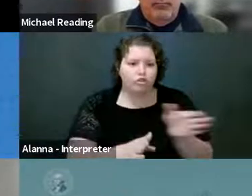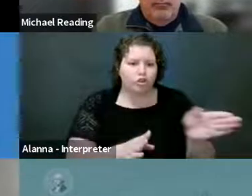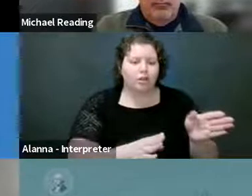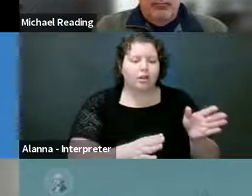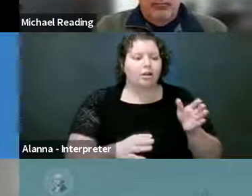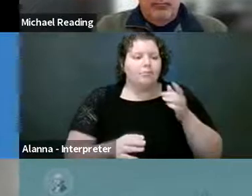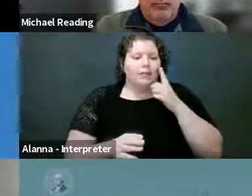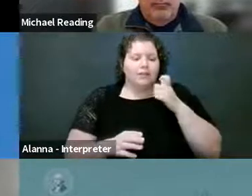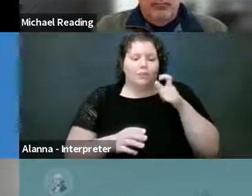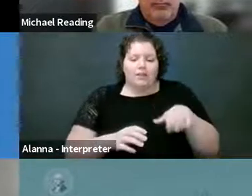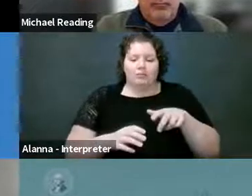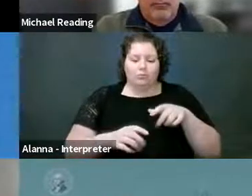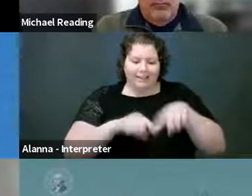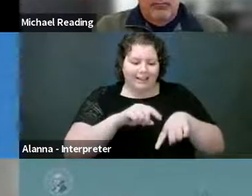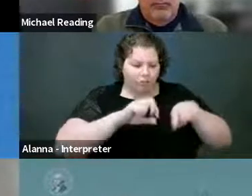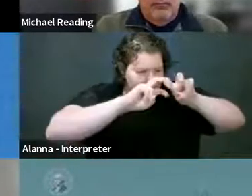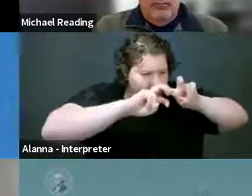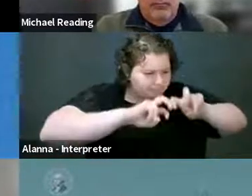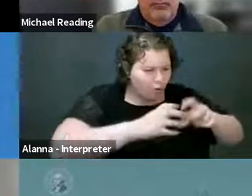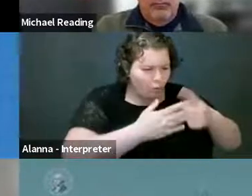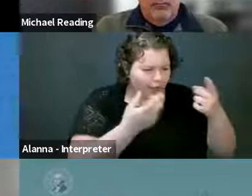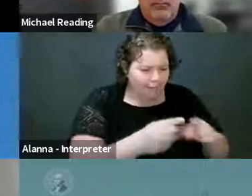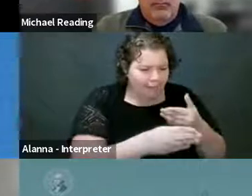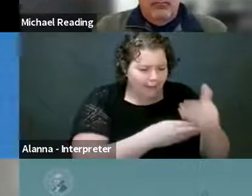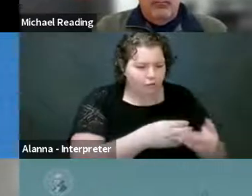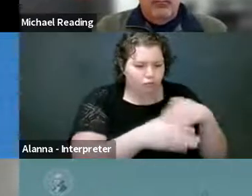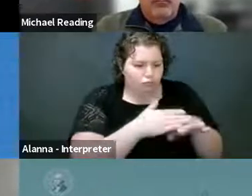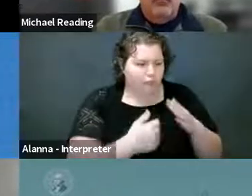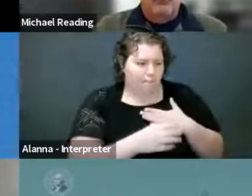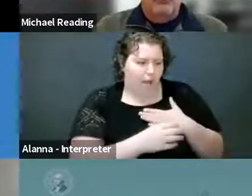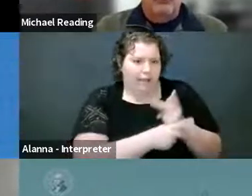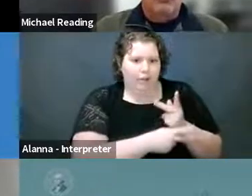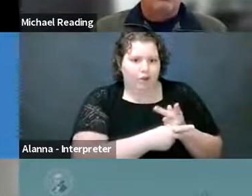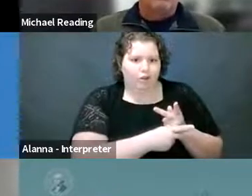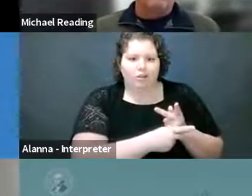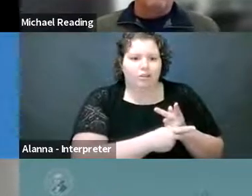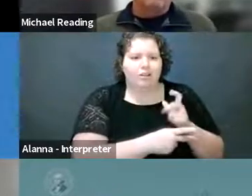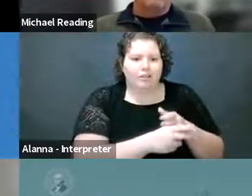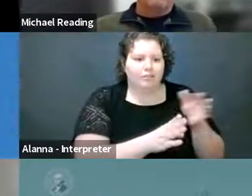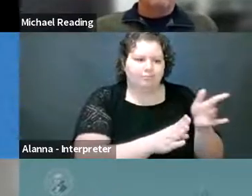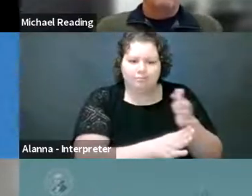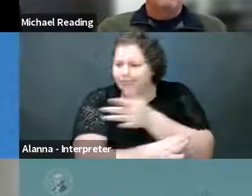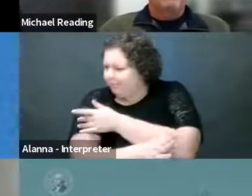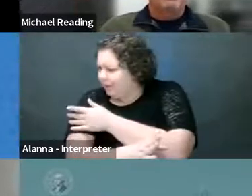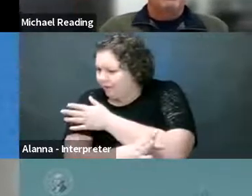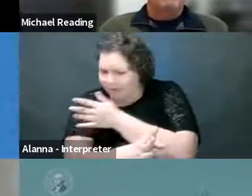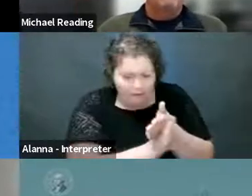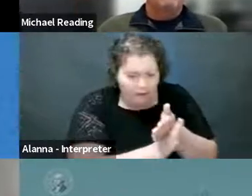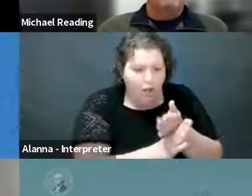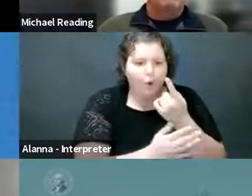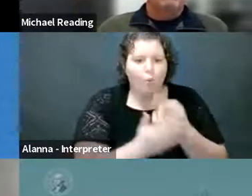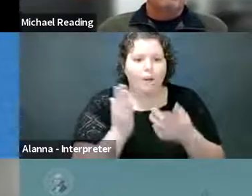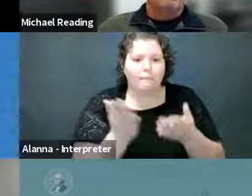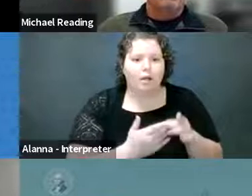that was the sort of frustration and concern that I heard from folks. And I think the